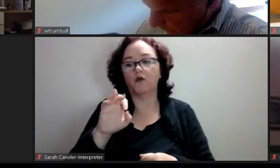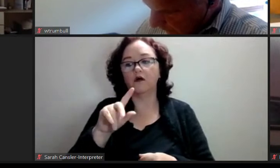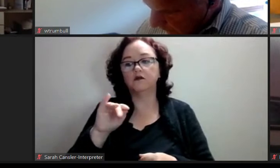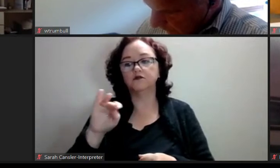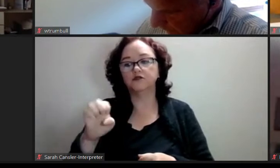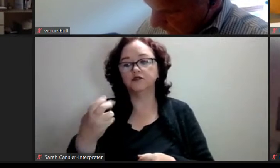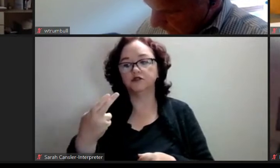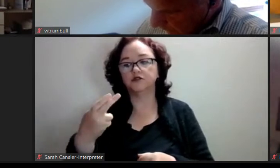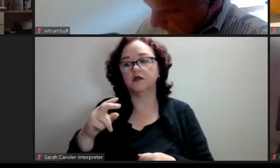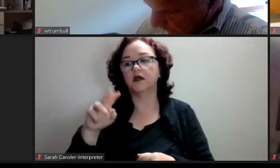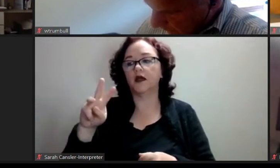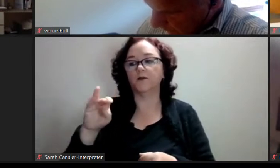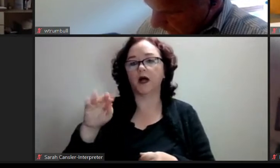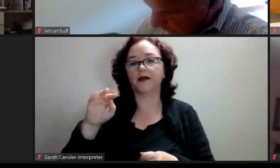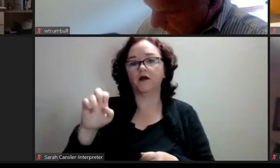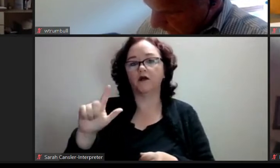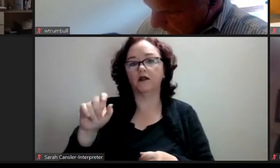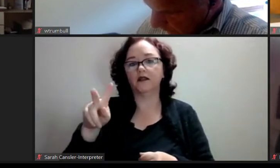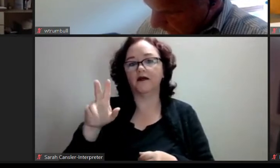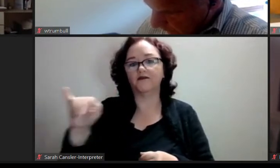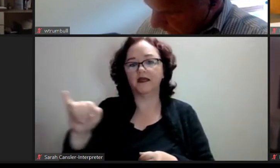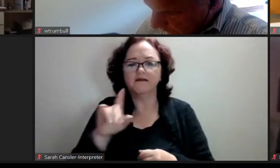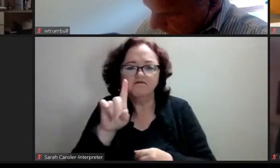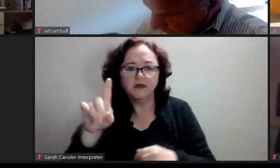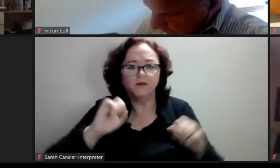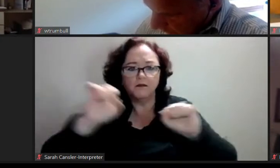your presentations.